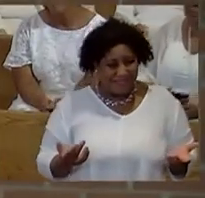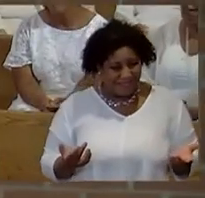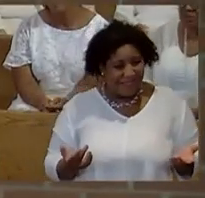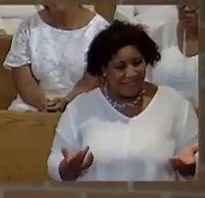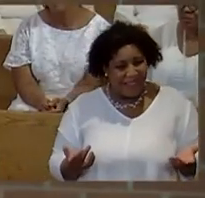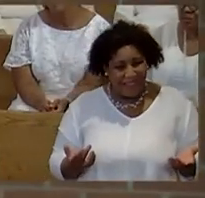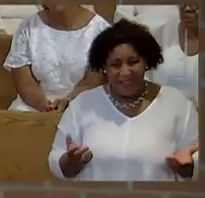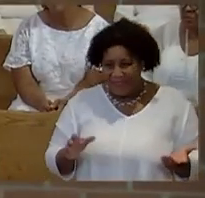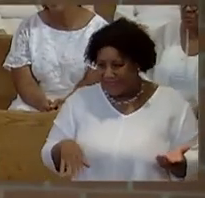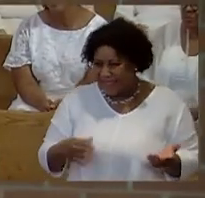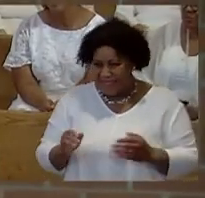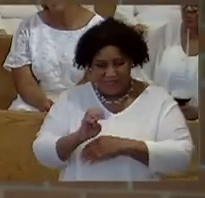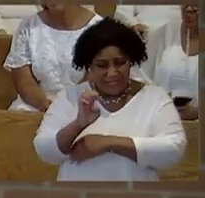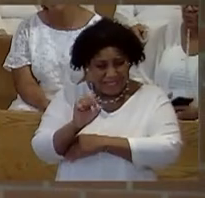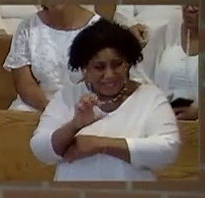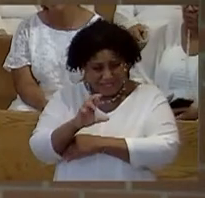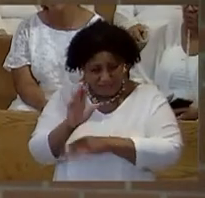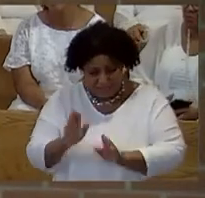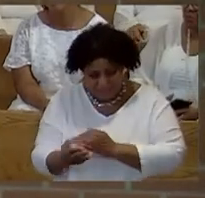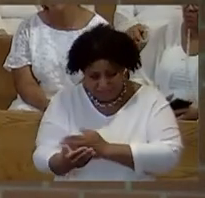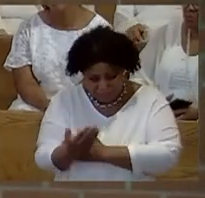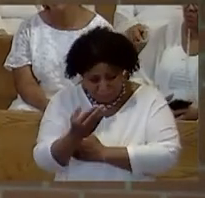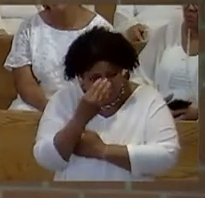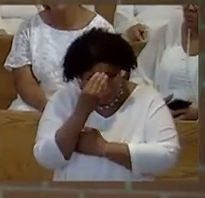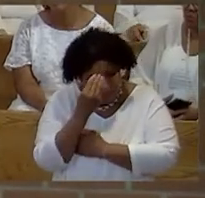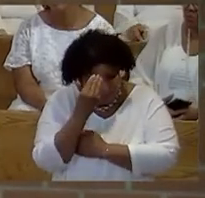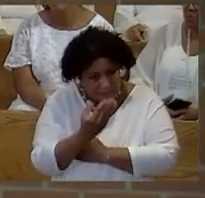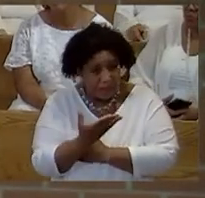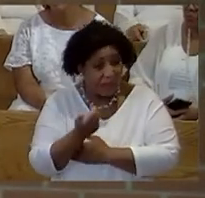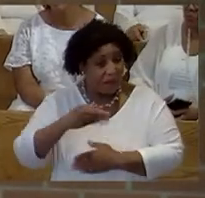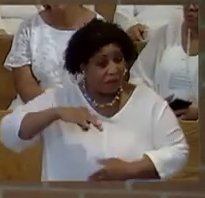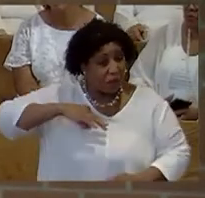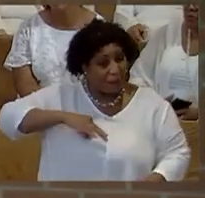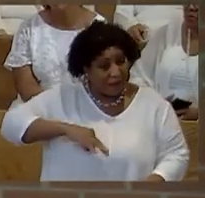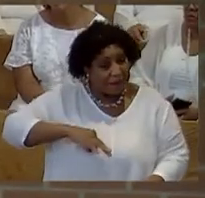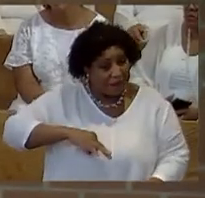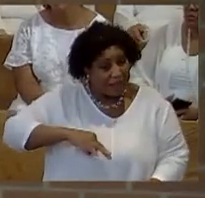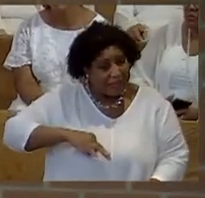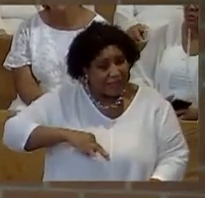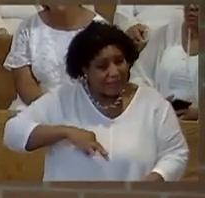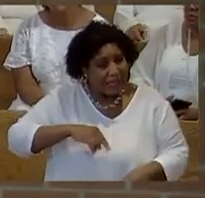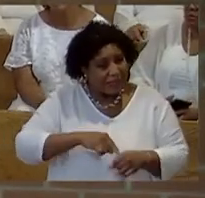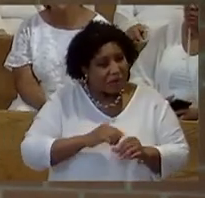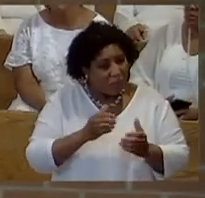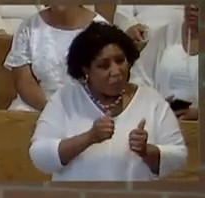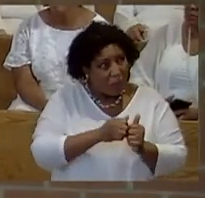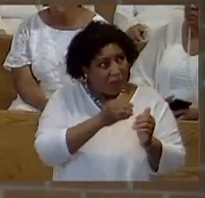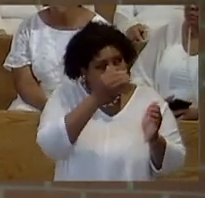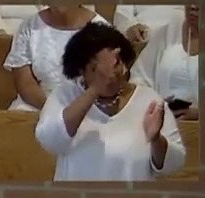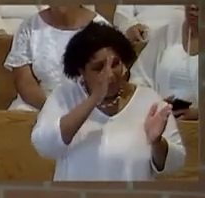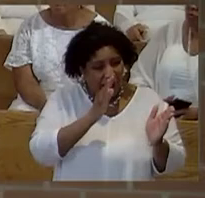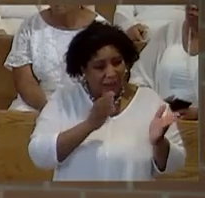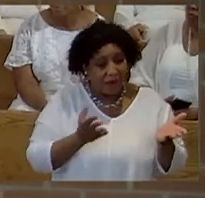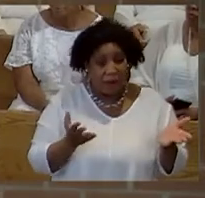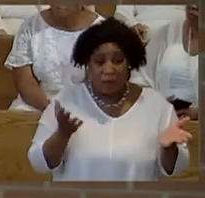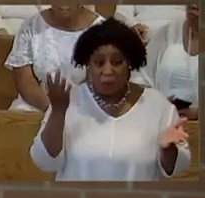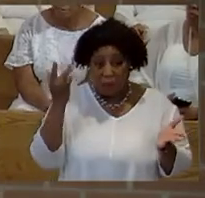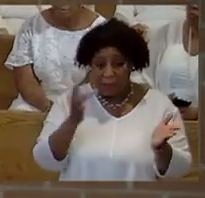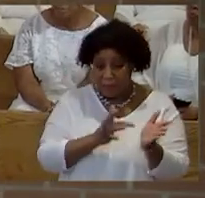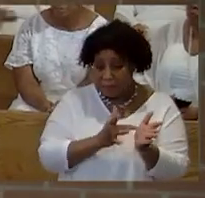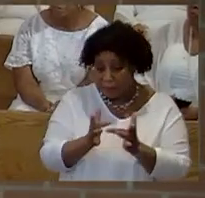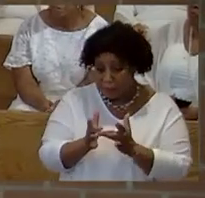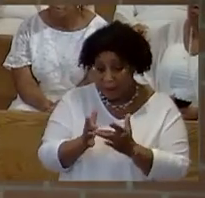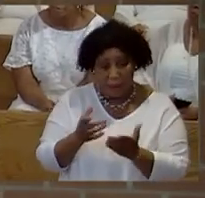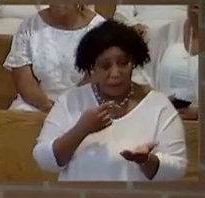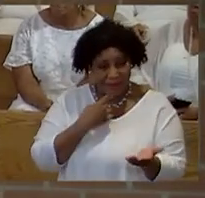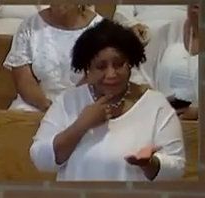this Easter Sunday morning, I want to tell you there is some benefits to being in the company of the Lord, because the Bible teaches us